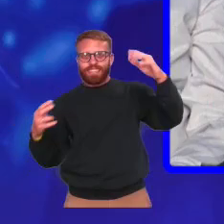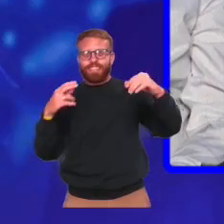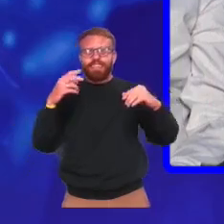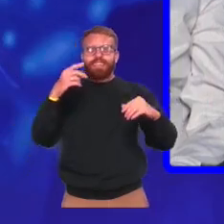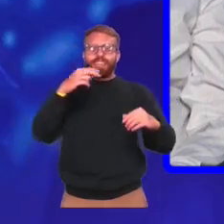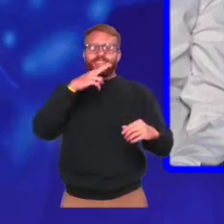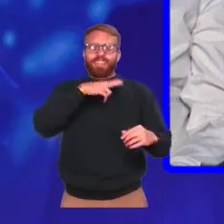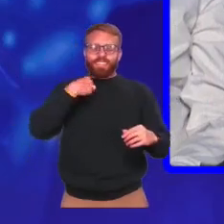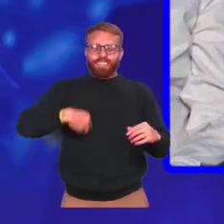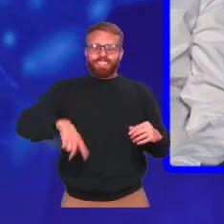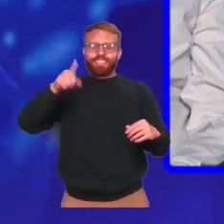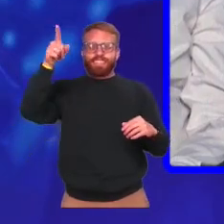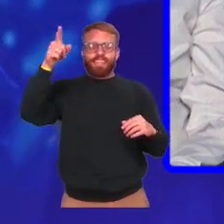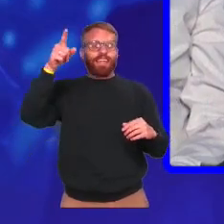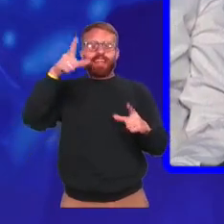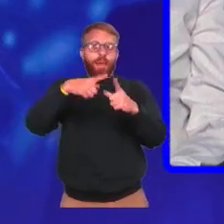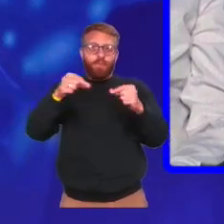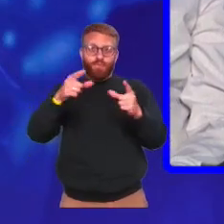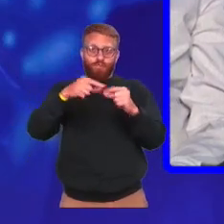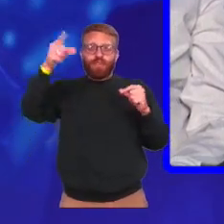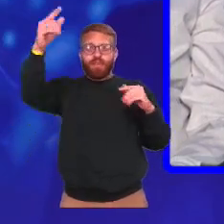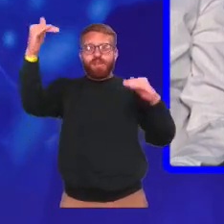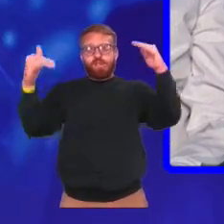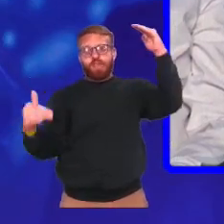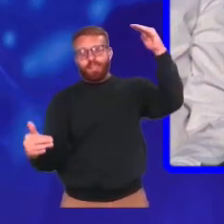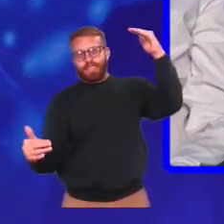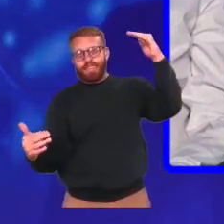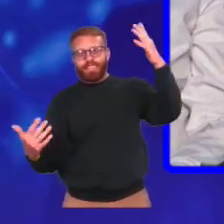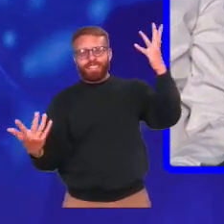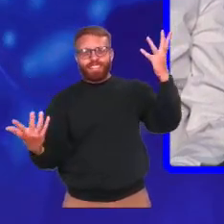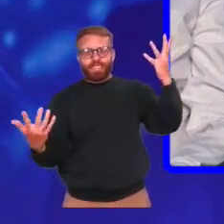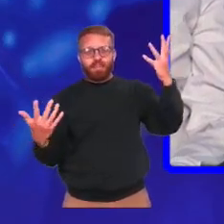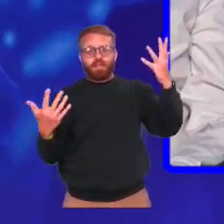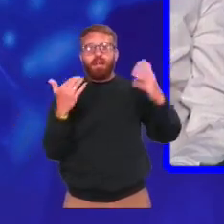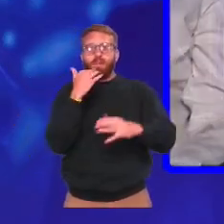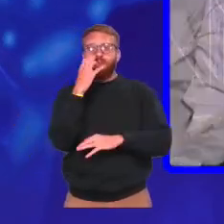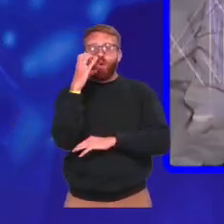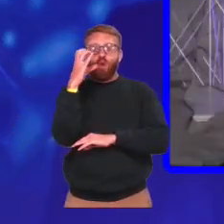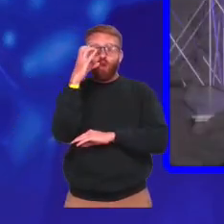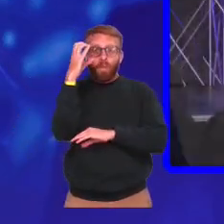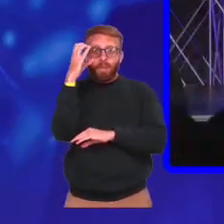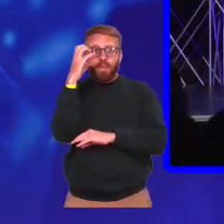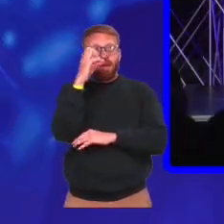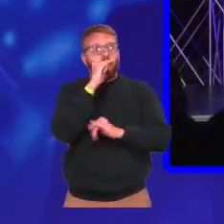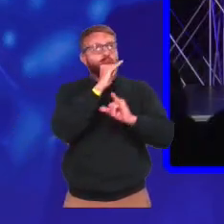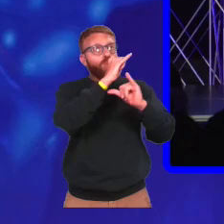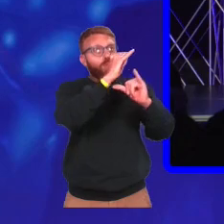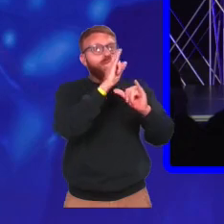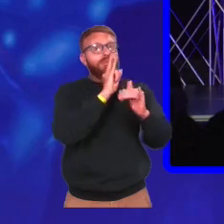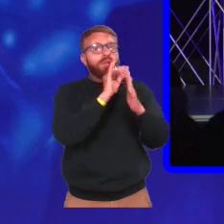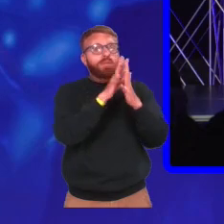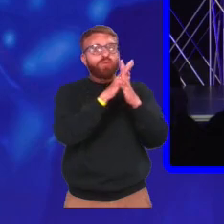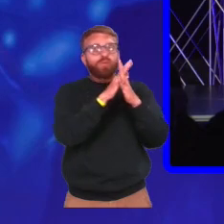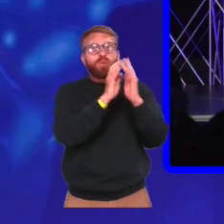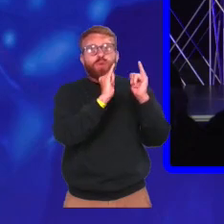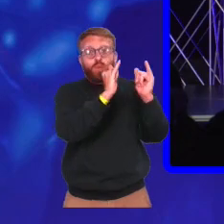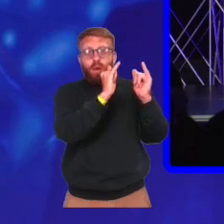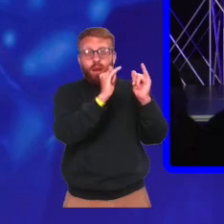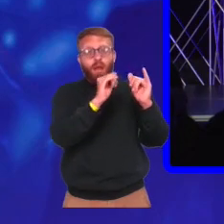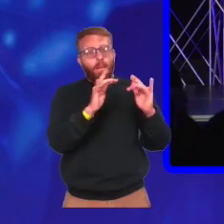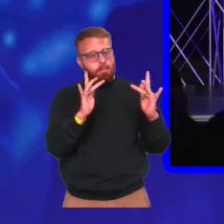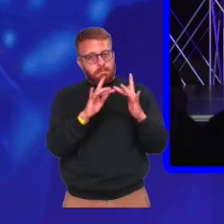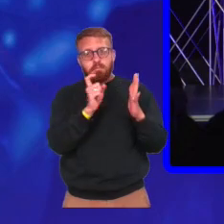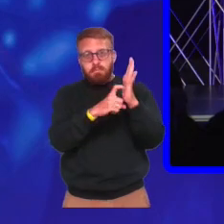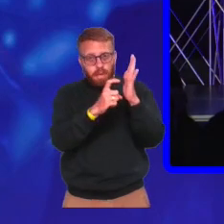and I would encourage you to apply when you see anything listed in the Americas. And to answer your question, to give a little bit of a